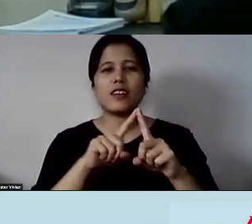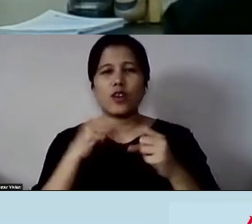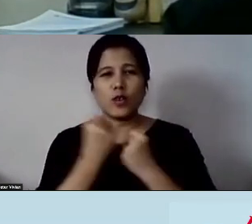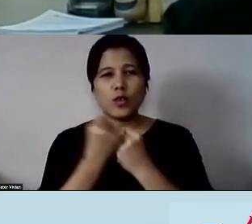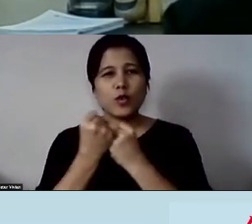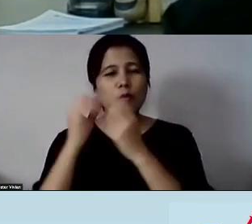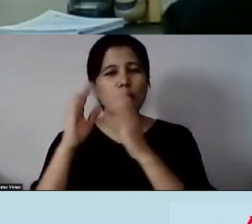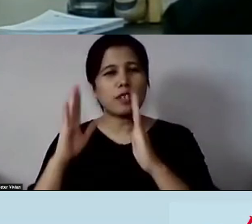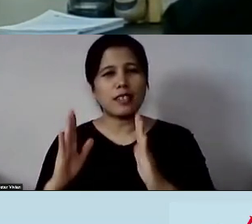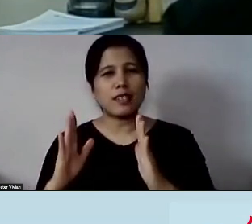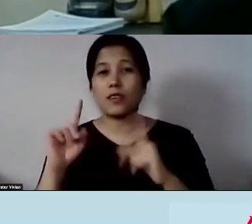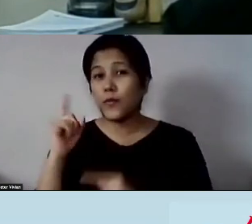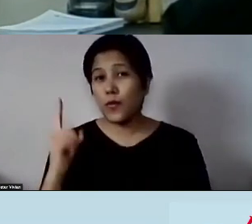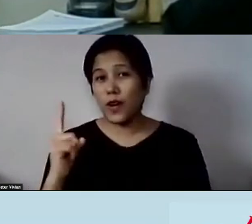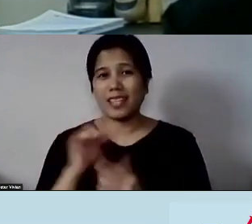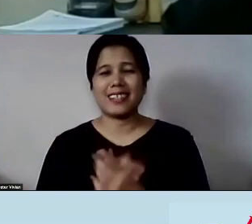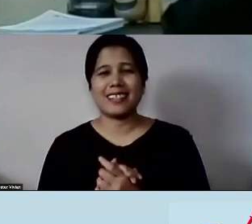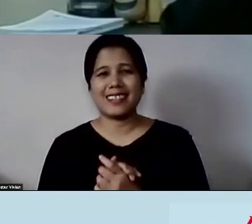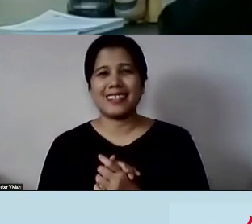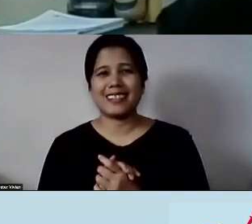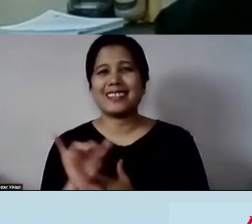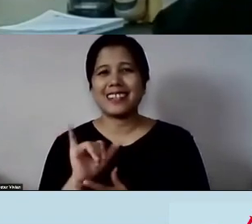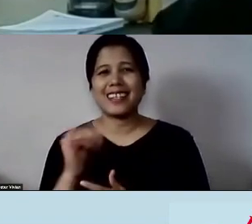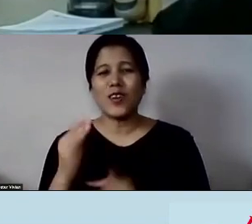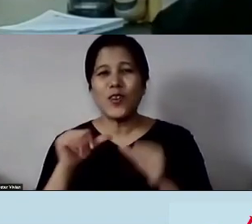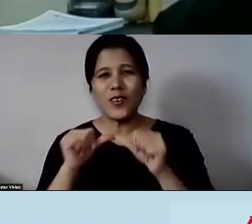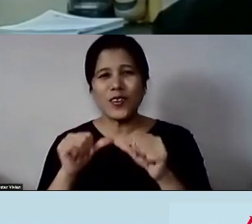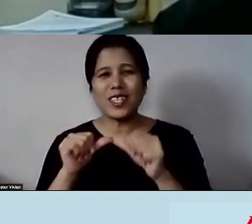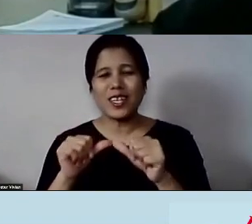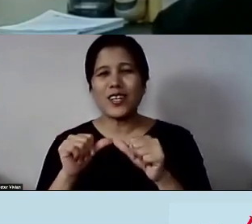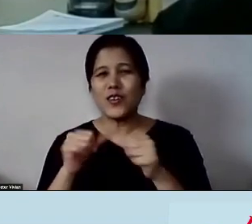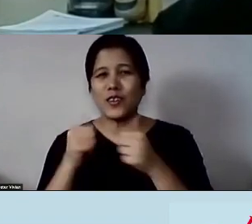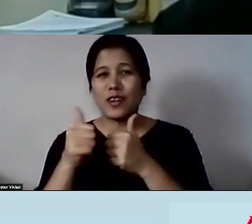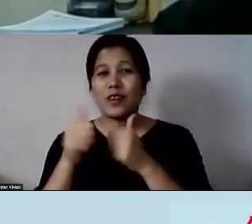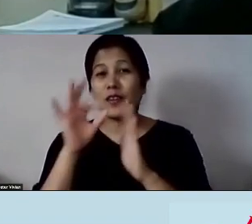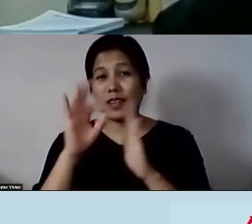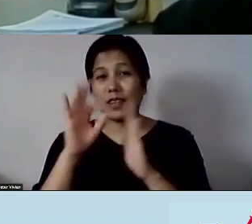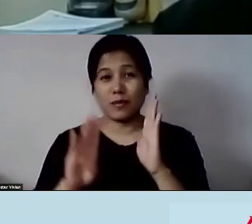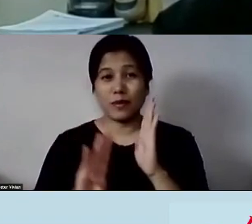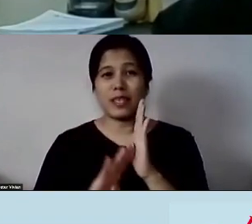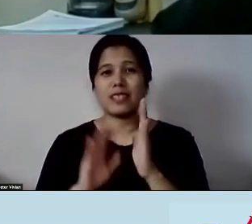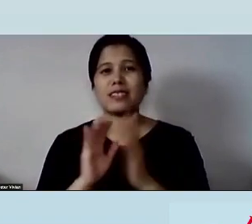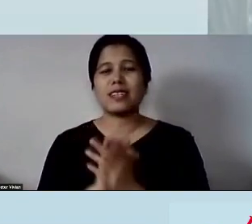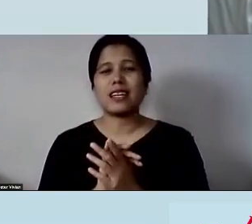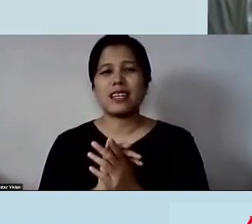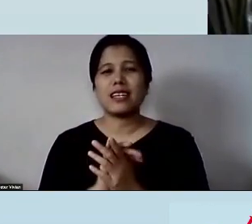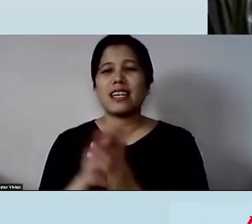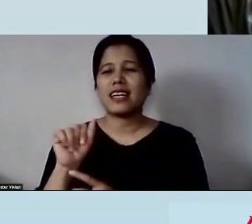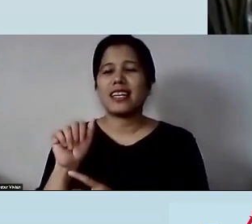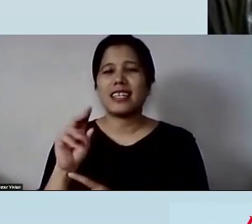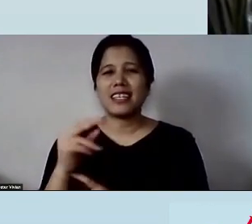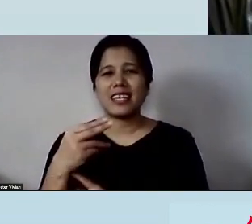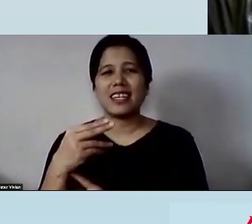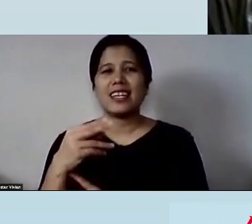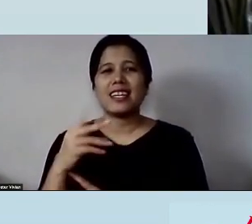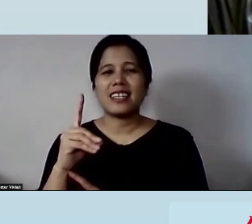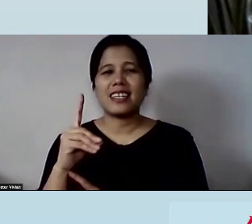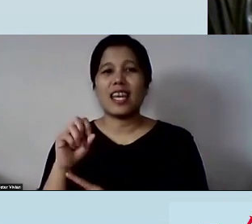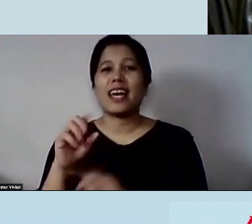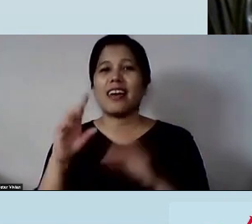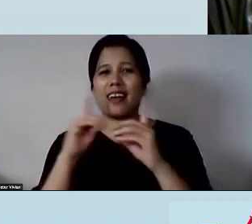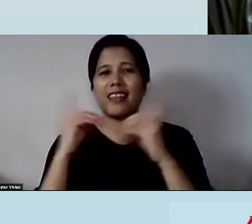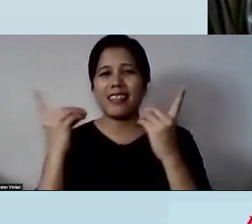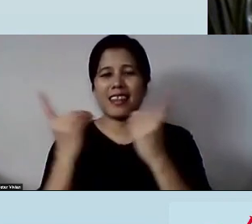there's bound to be one that is right for you. Please continue to follow the official Facebook pages of the ADHD Society of the Philippines and DepEd